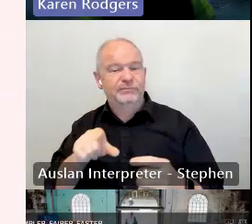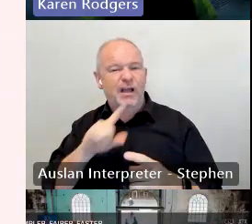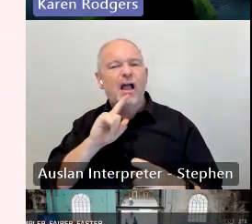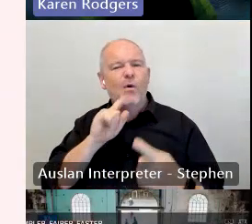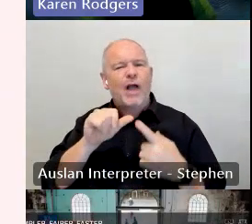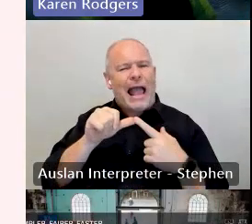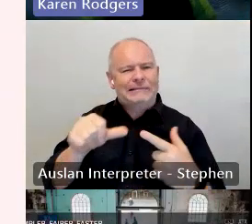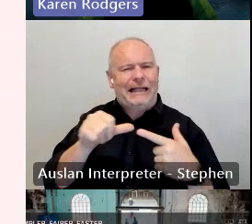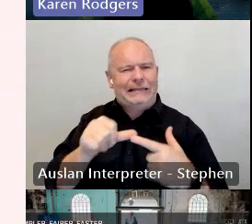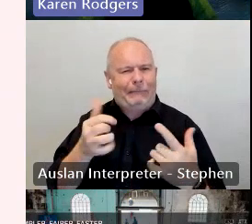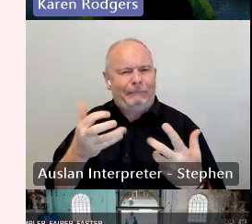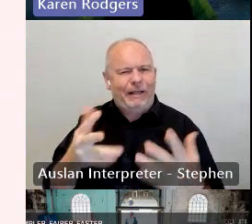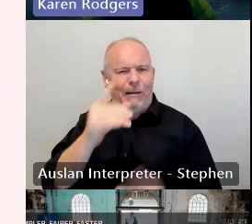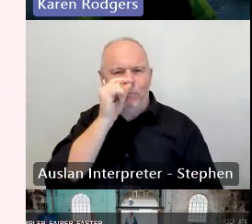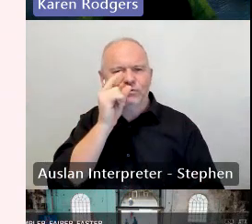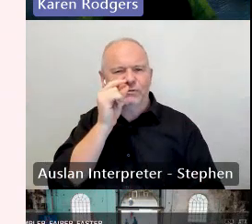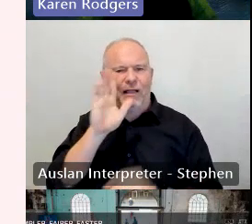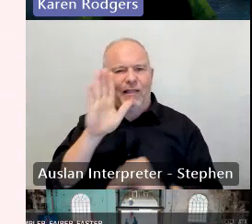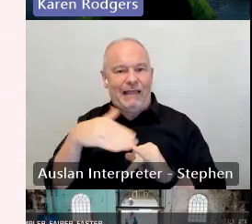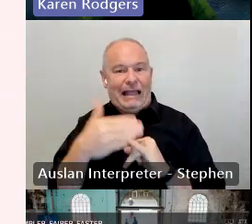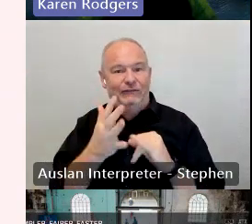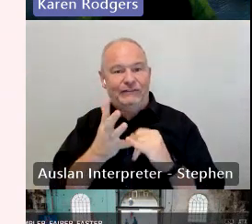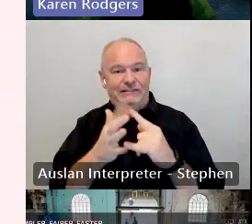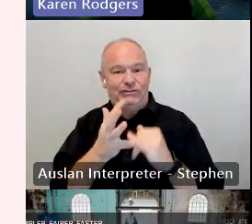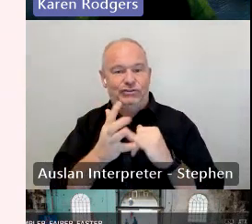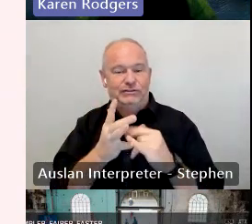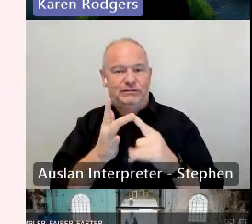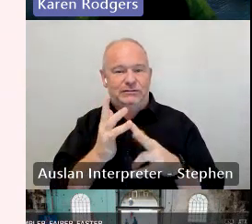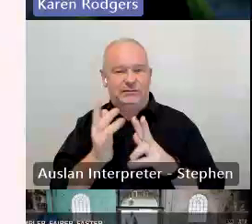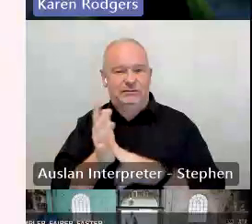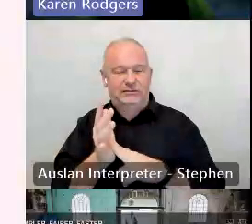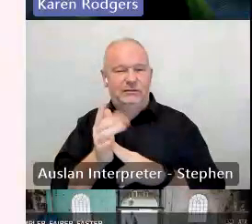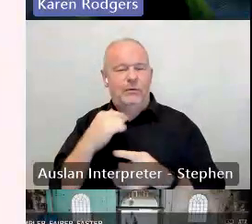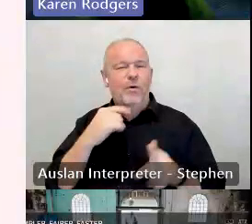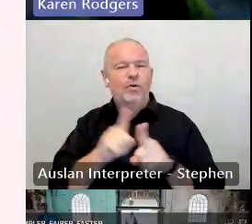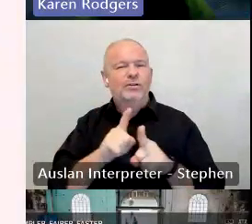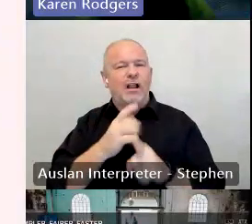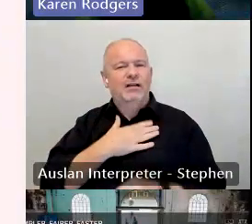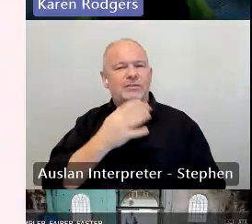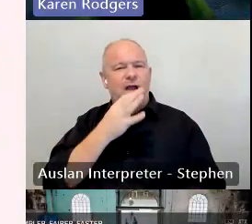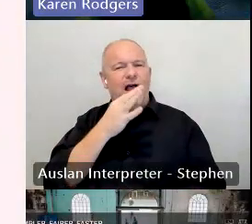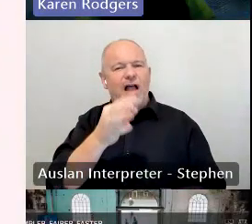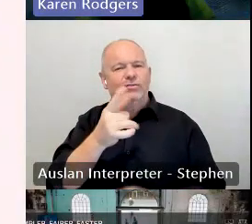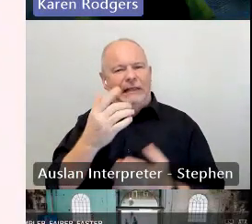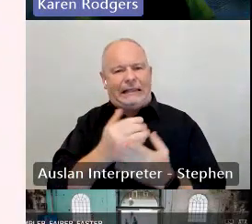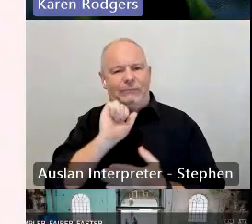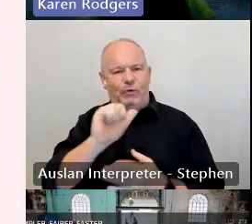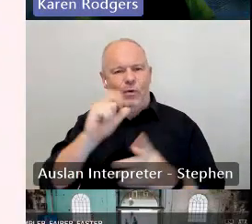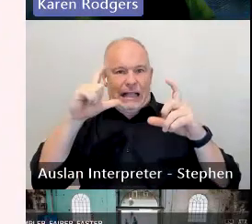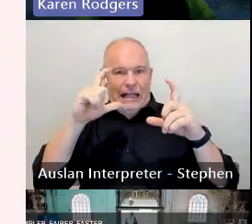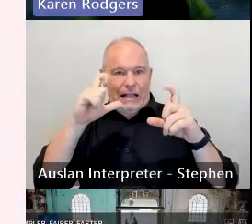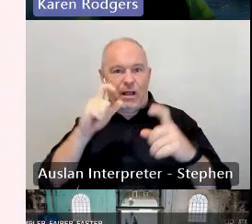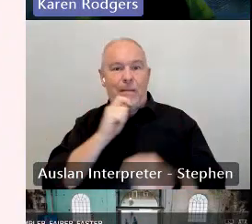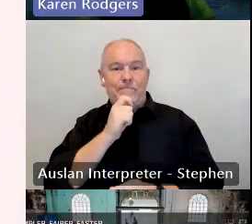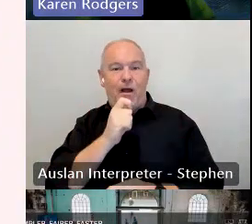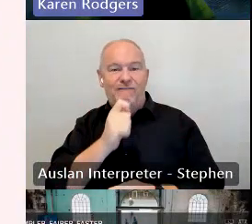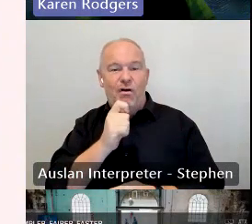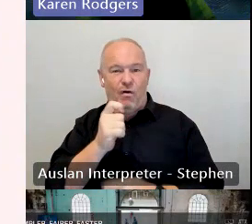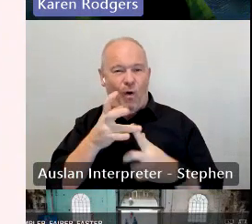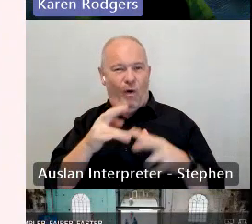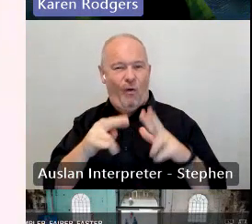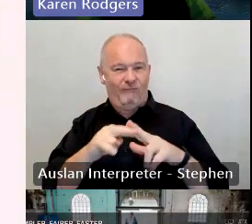of those questions we can at the end of the session. We would also like to ask that you keep your camera and microphone off for